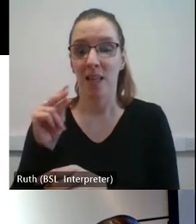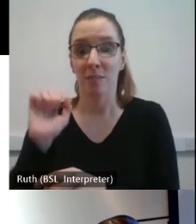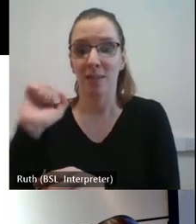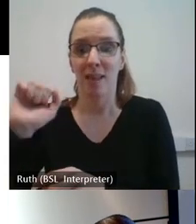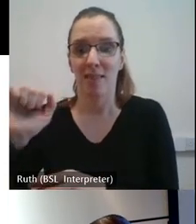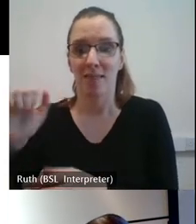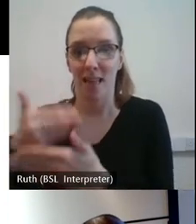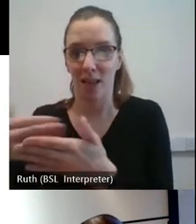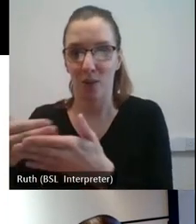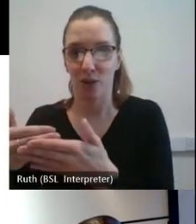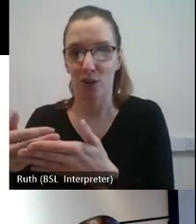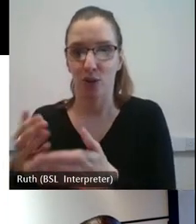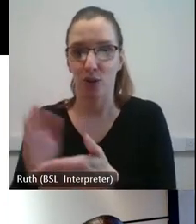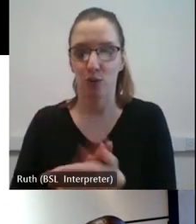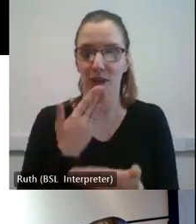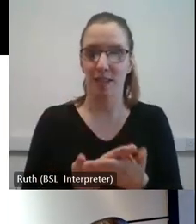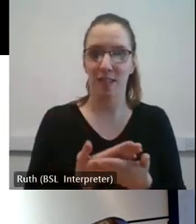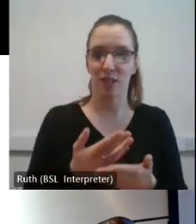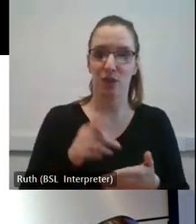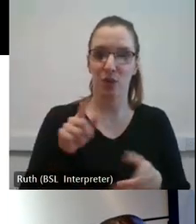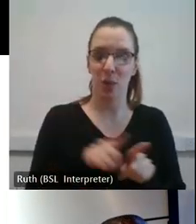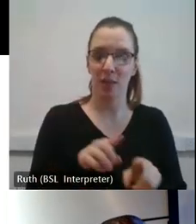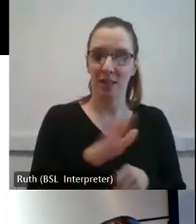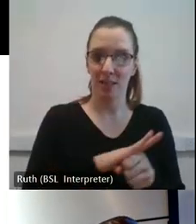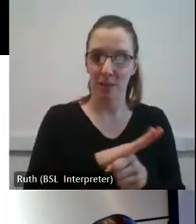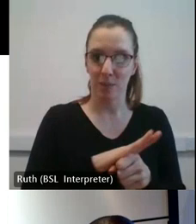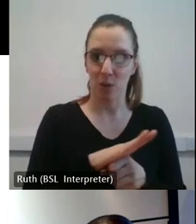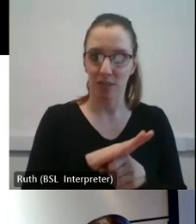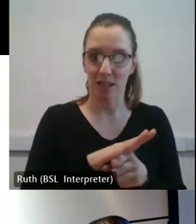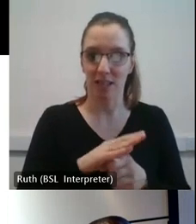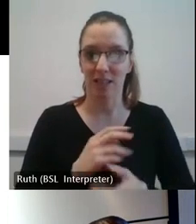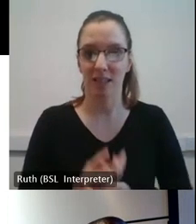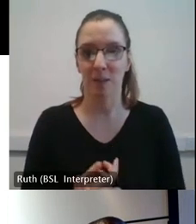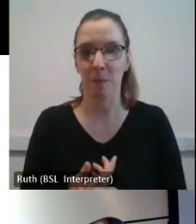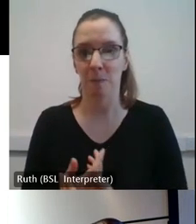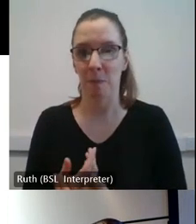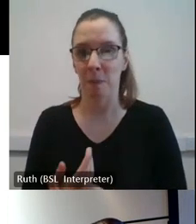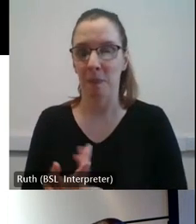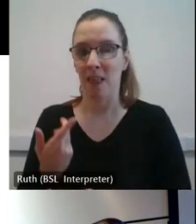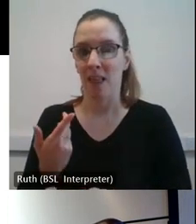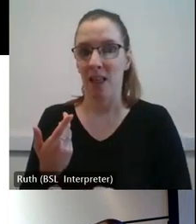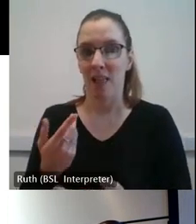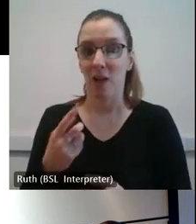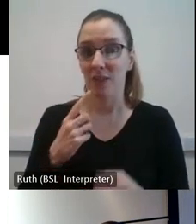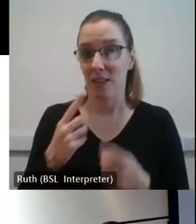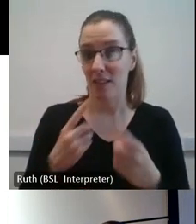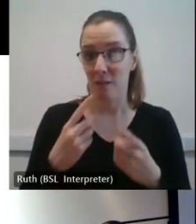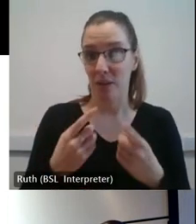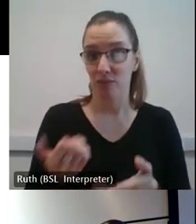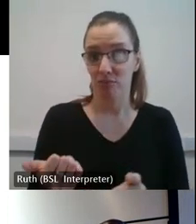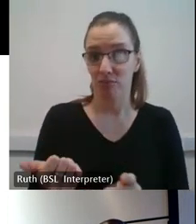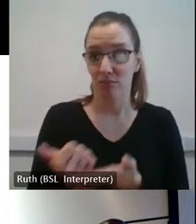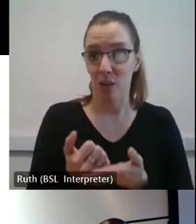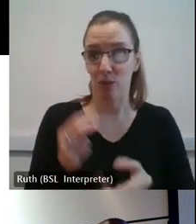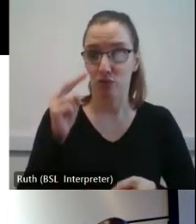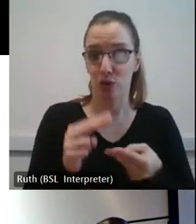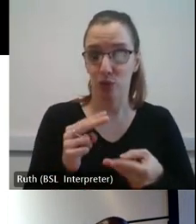understanding. But the impact, the impact is what's most important. Did that help to reduce misinformation? Did that help